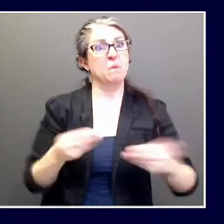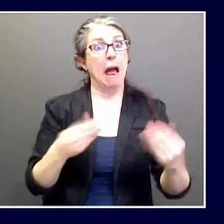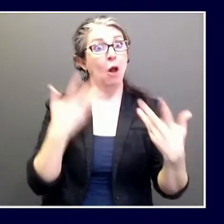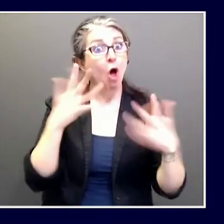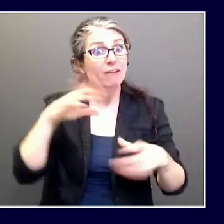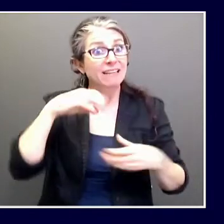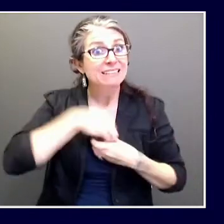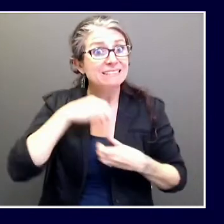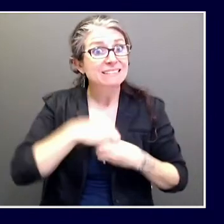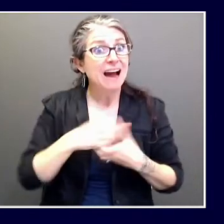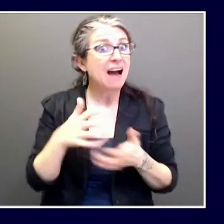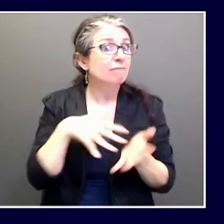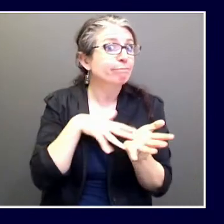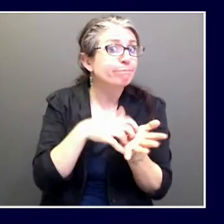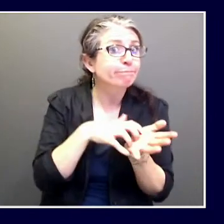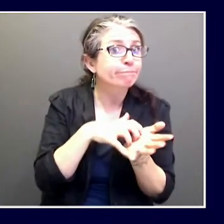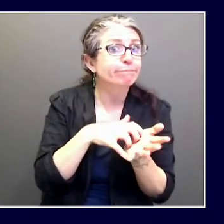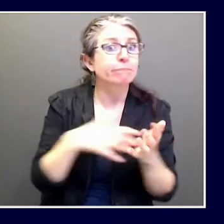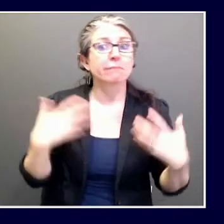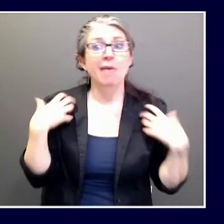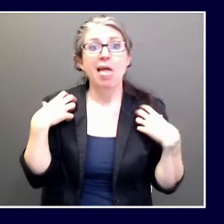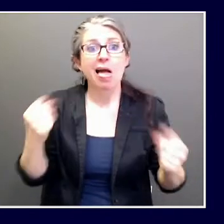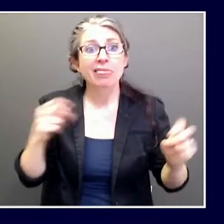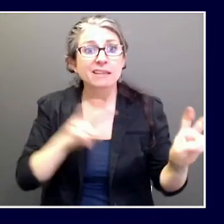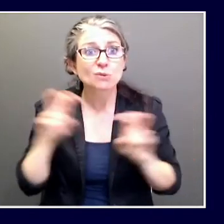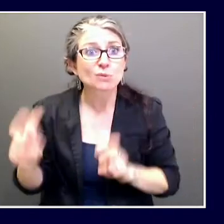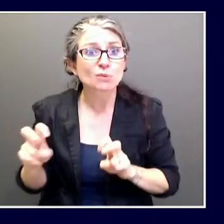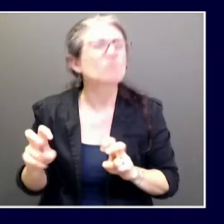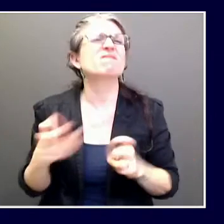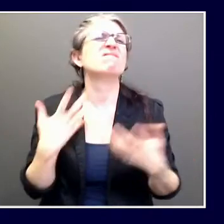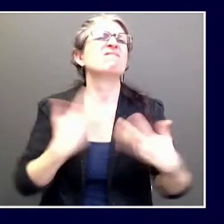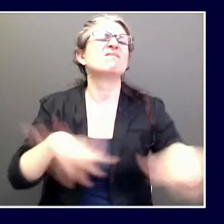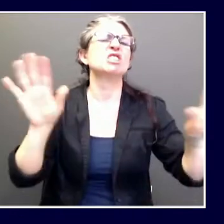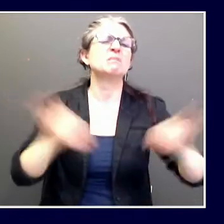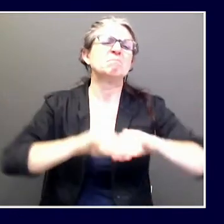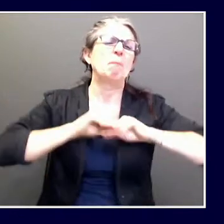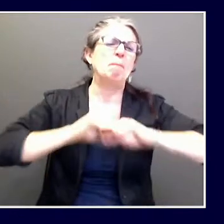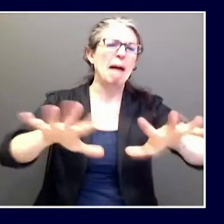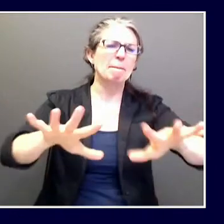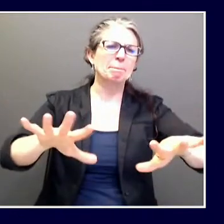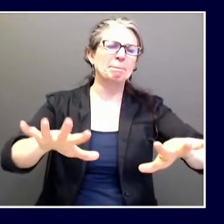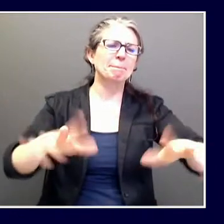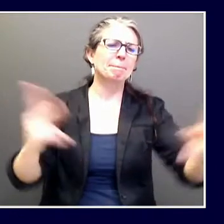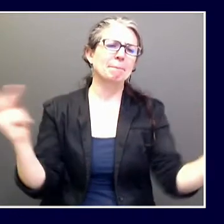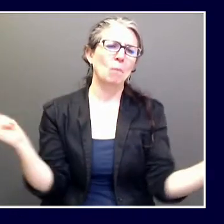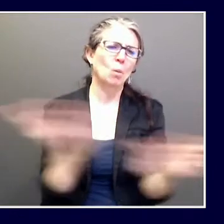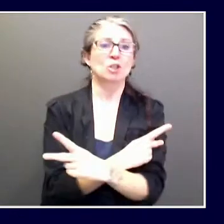free. And I think that is a large part of what we are seeing in terms of the hospitalizations right now.